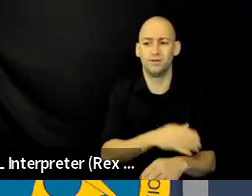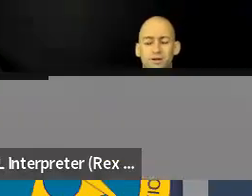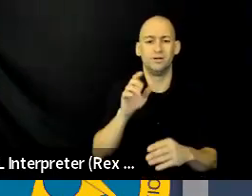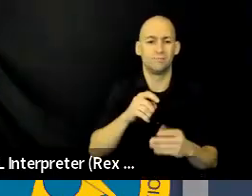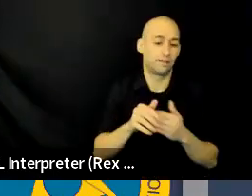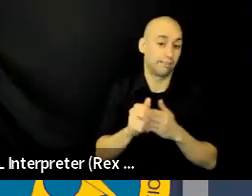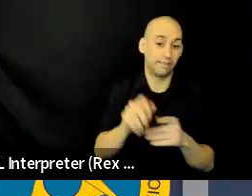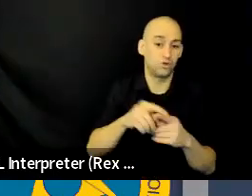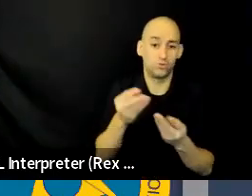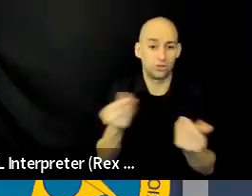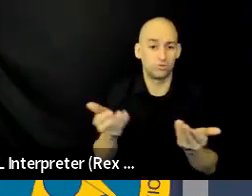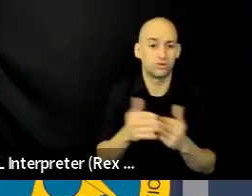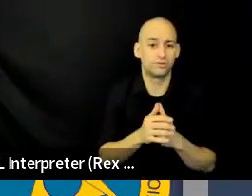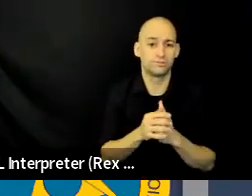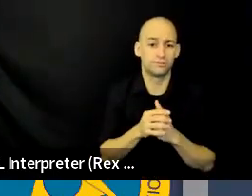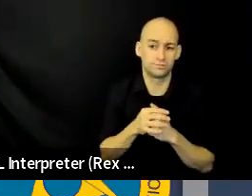resolution.